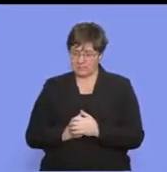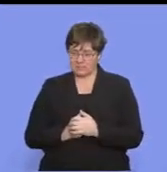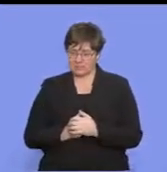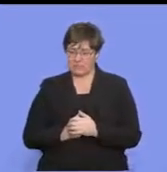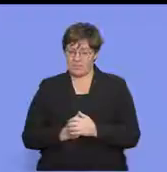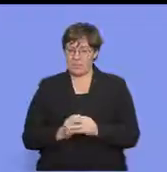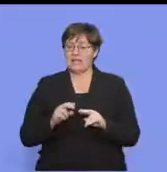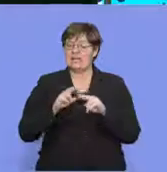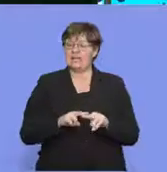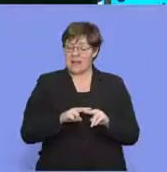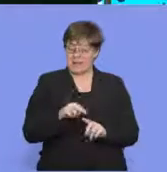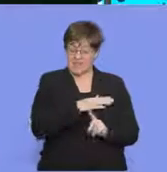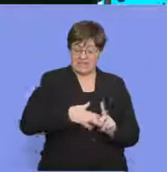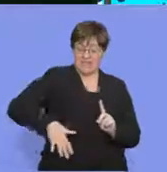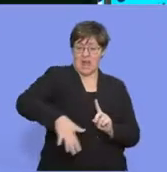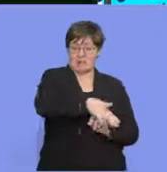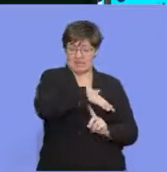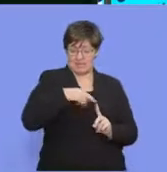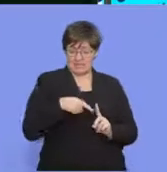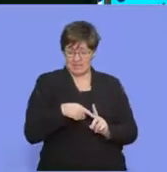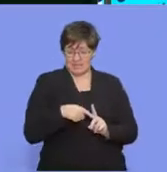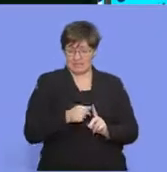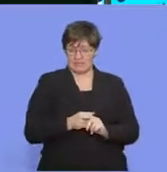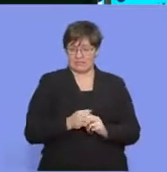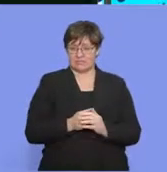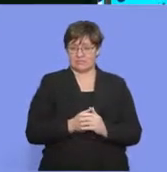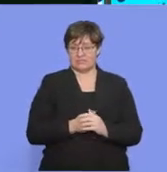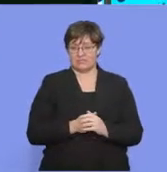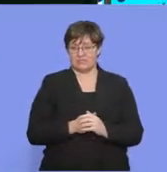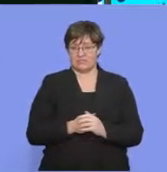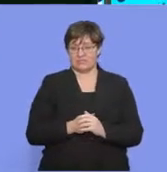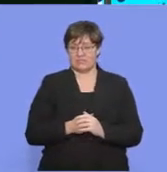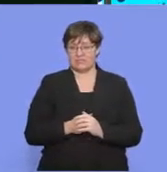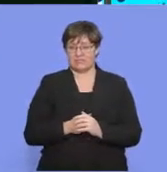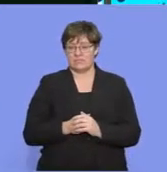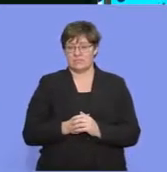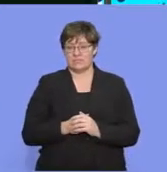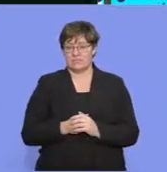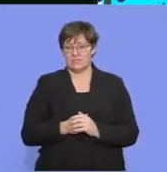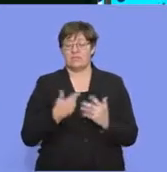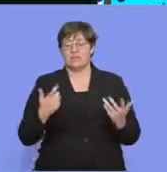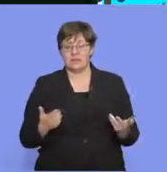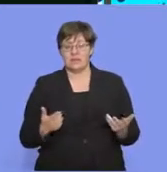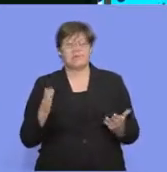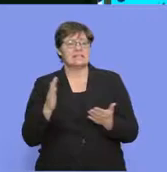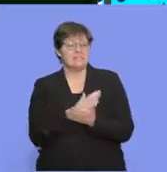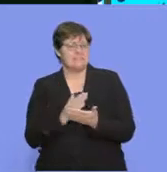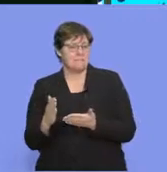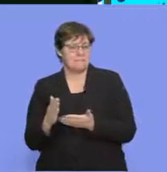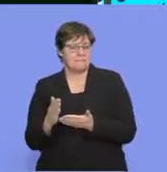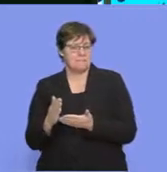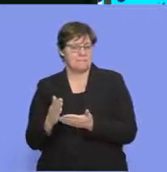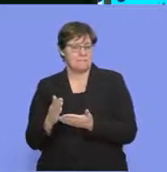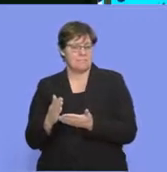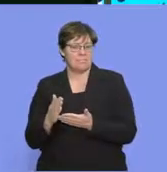that, depending on the environmental conditions that we have or that those organisms live in, there are some characteristics